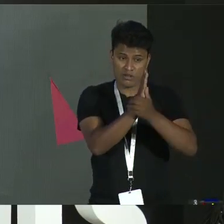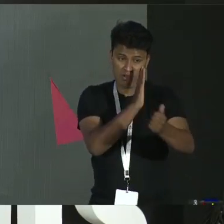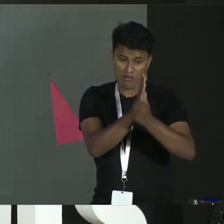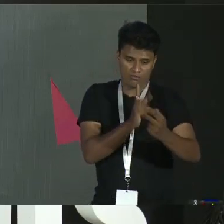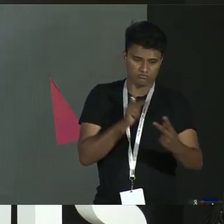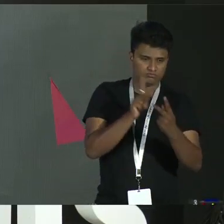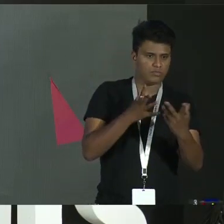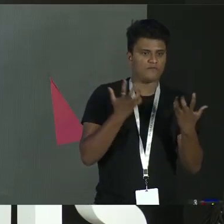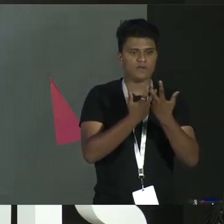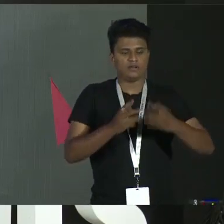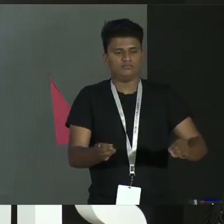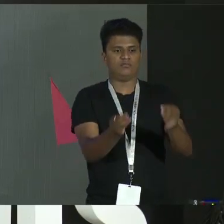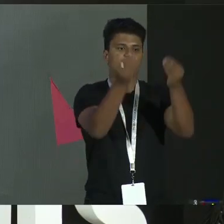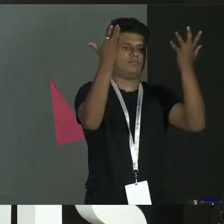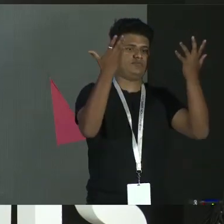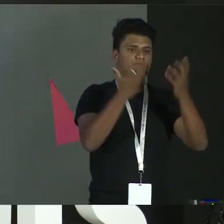analytical skills.